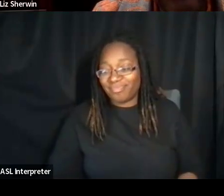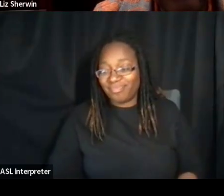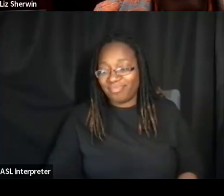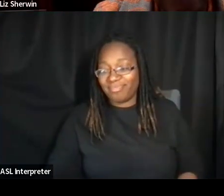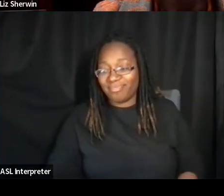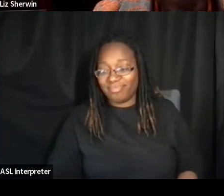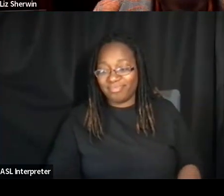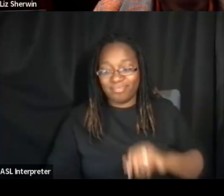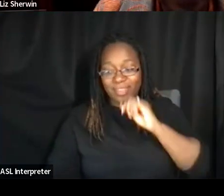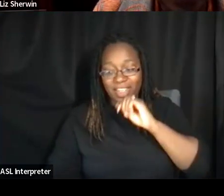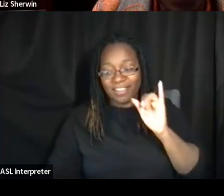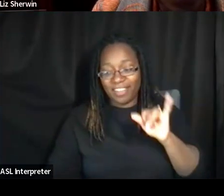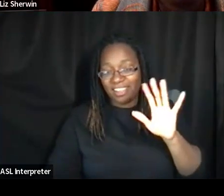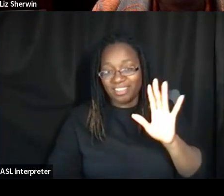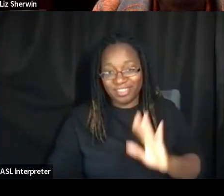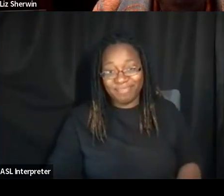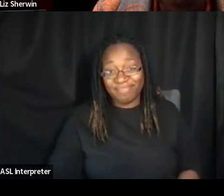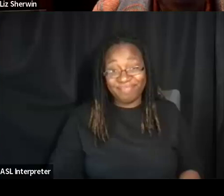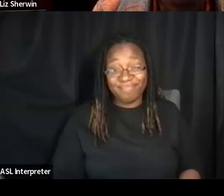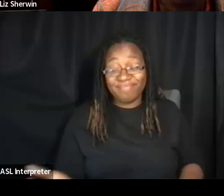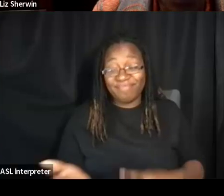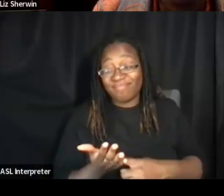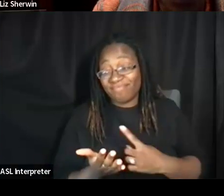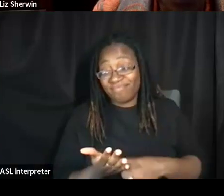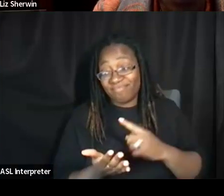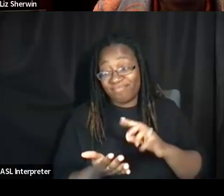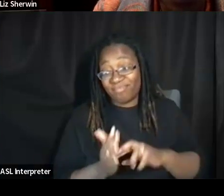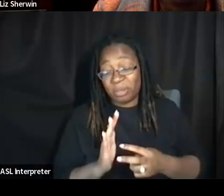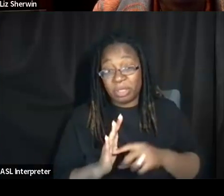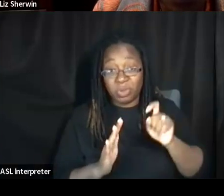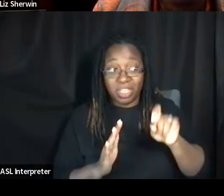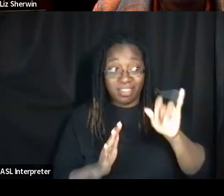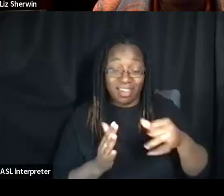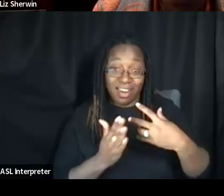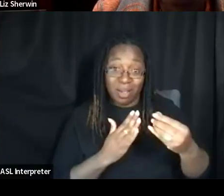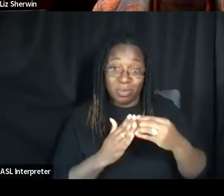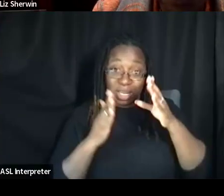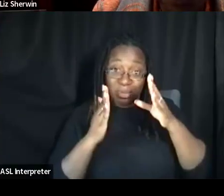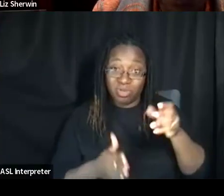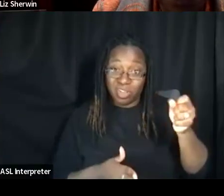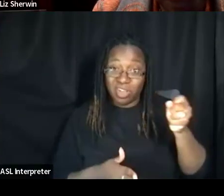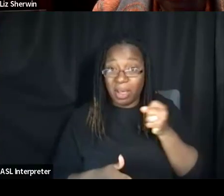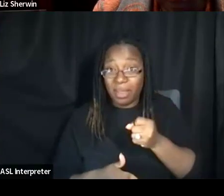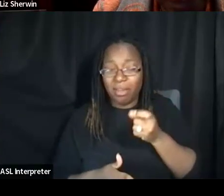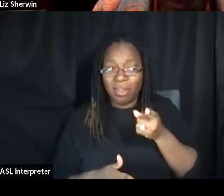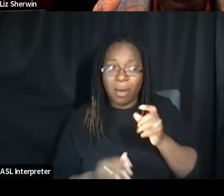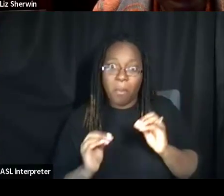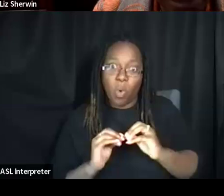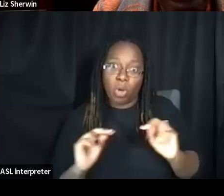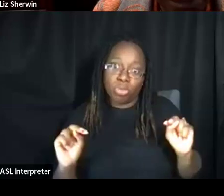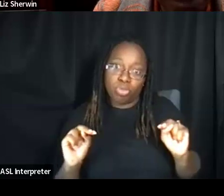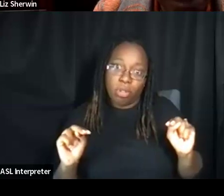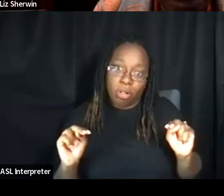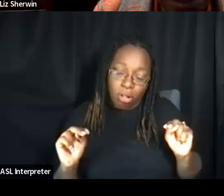That's great. Yeah, and sometimes it does take that outside person because they're kind of a neutral party and